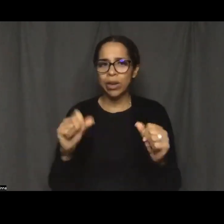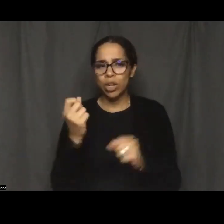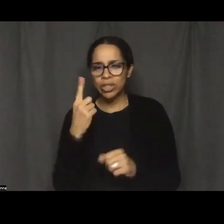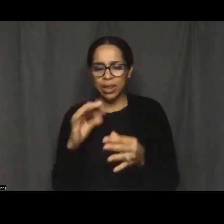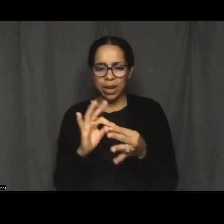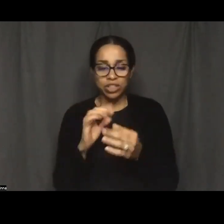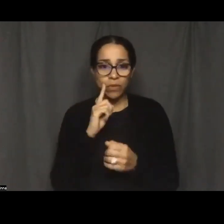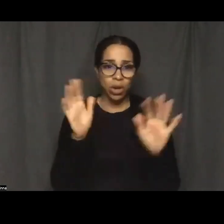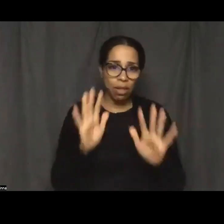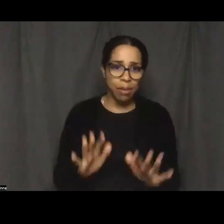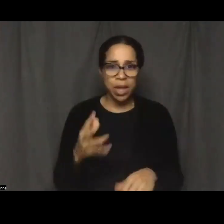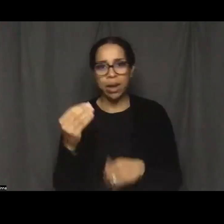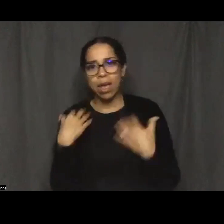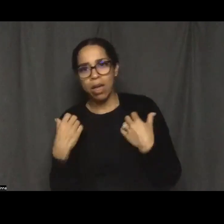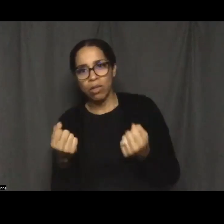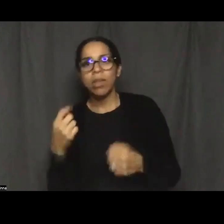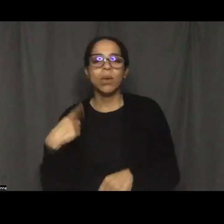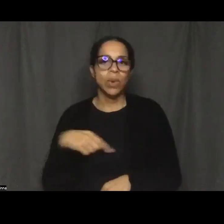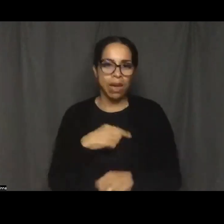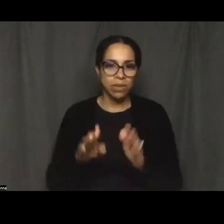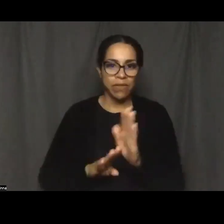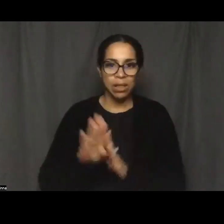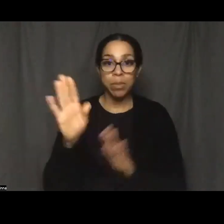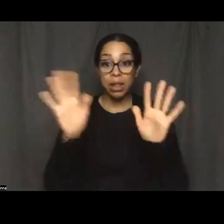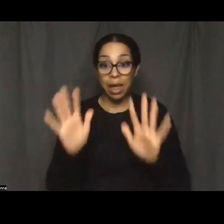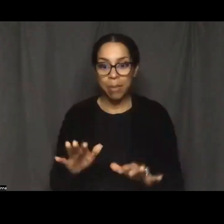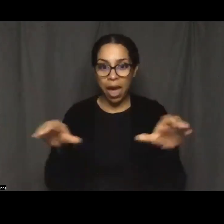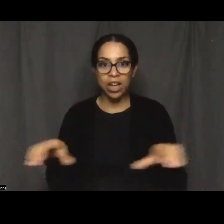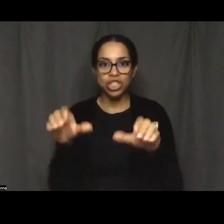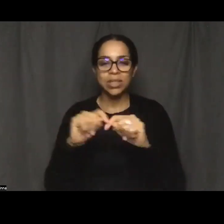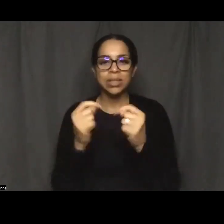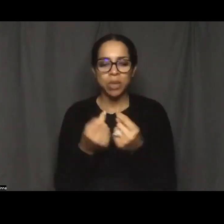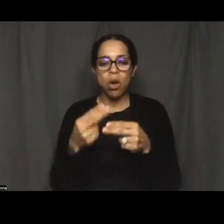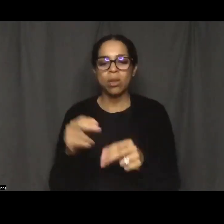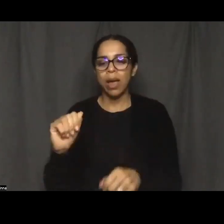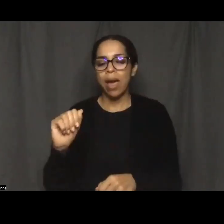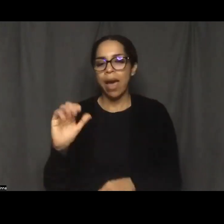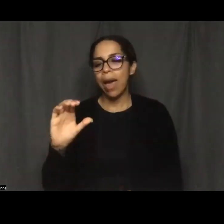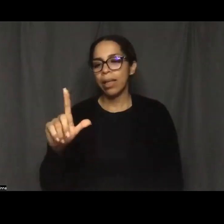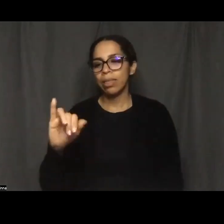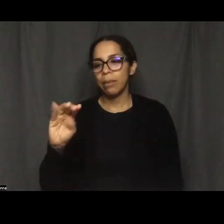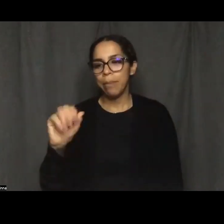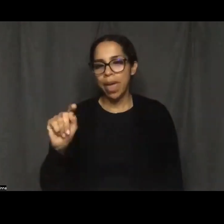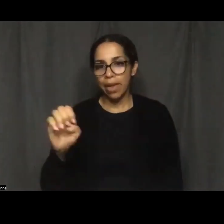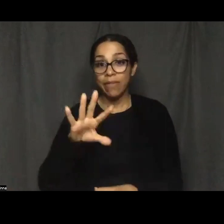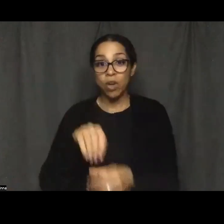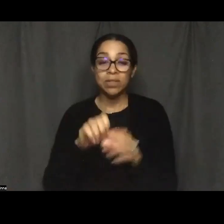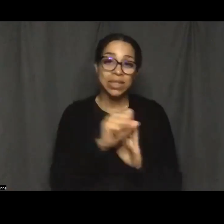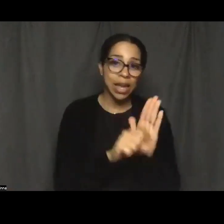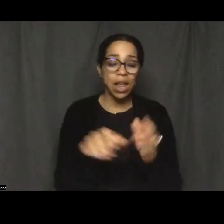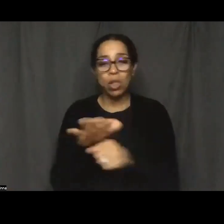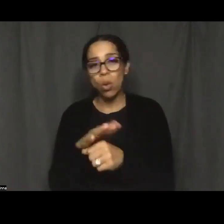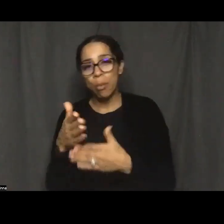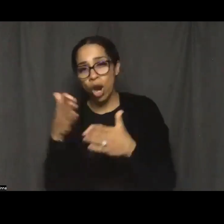health. And we have developed a climate action team called Acclimate that involves state and local partners and